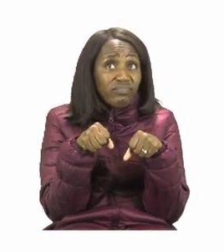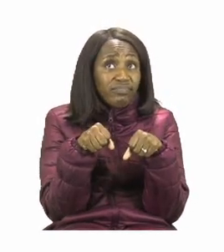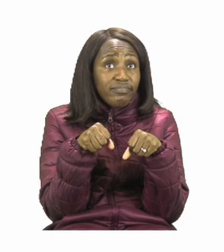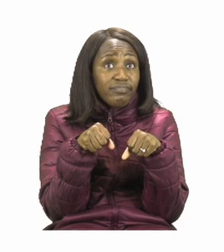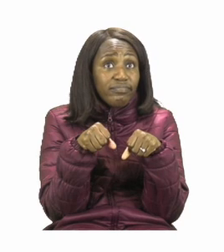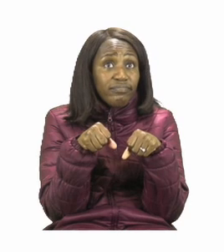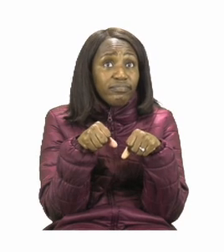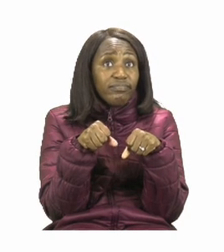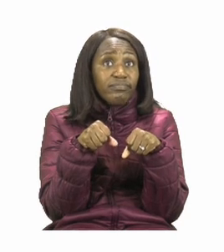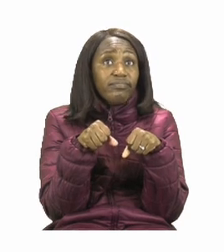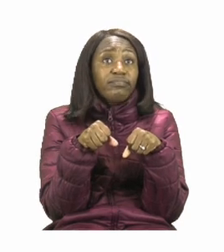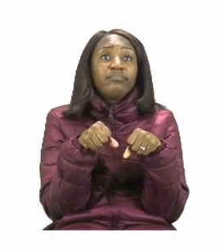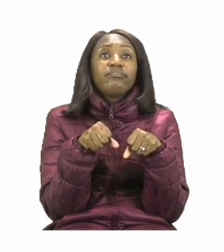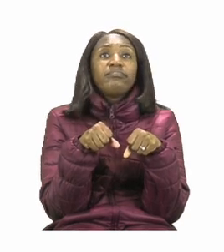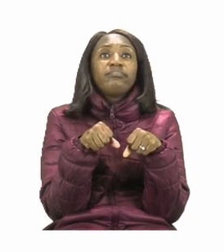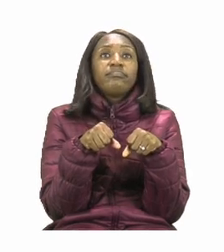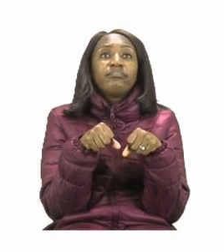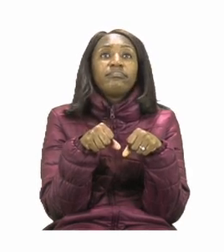fire?